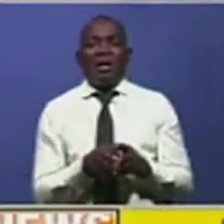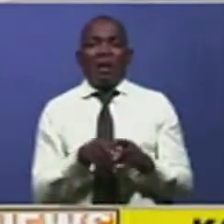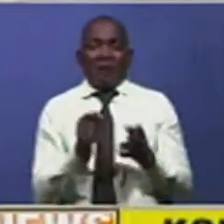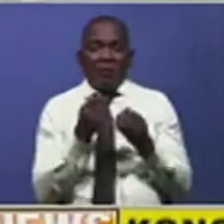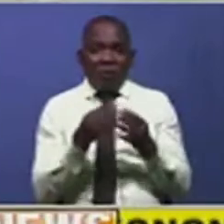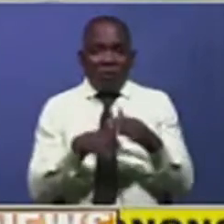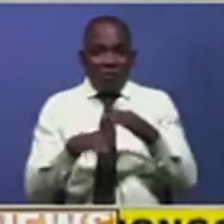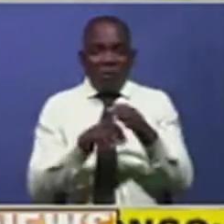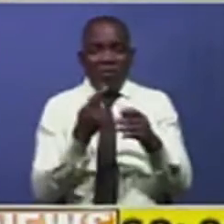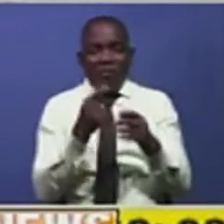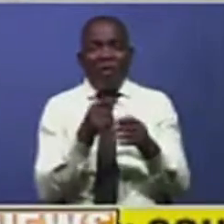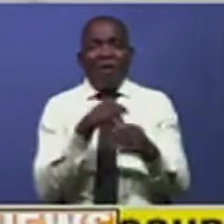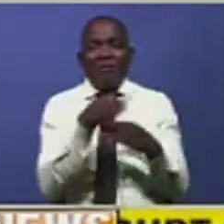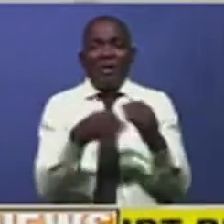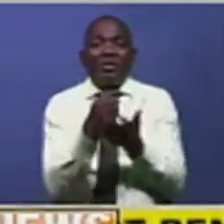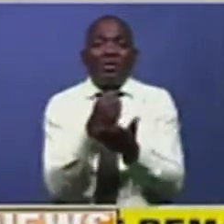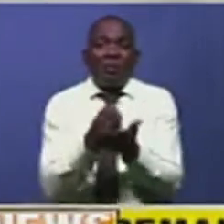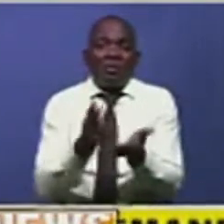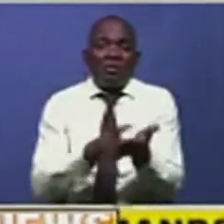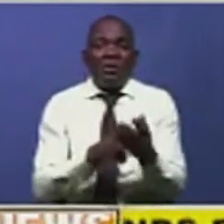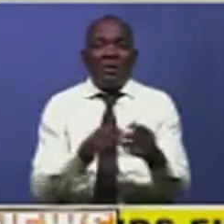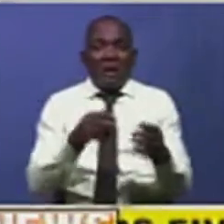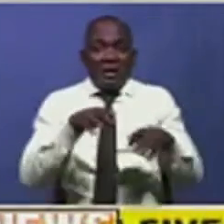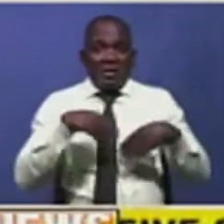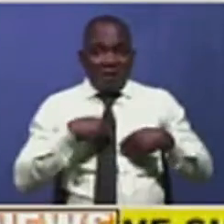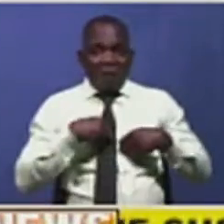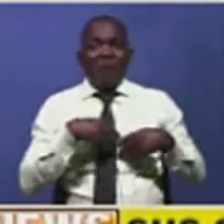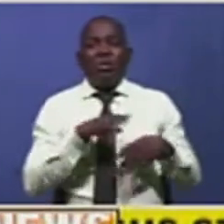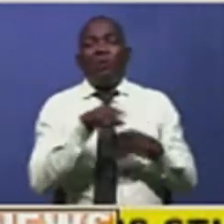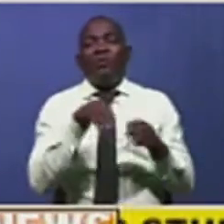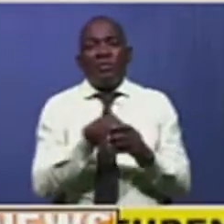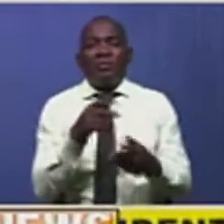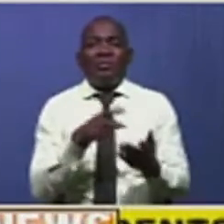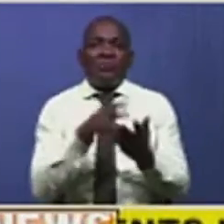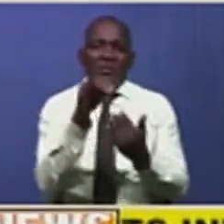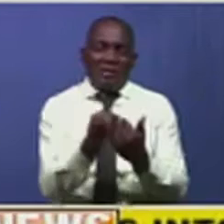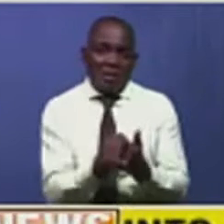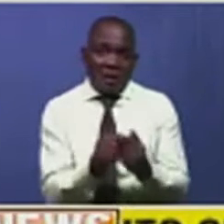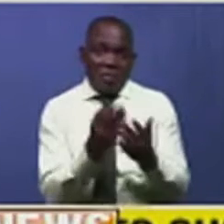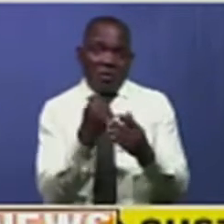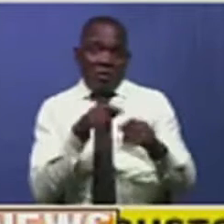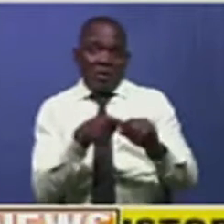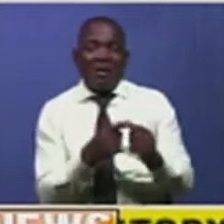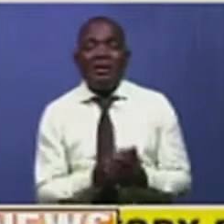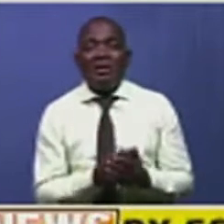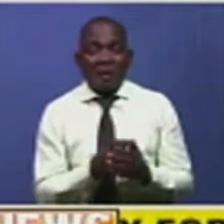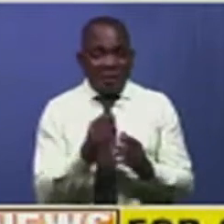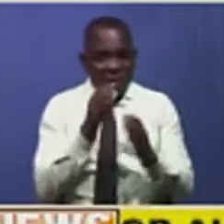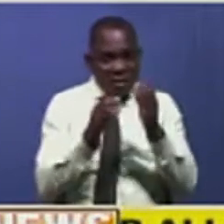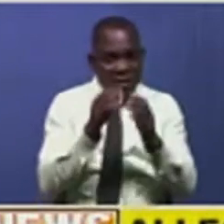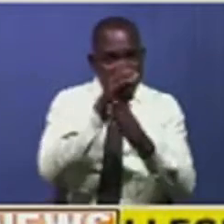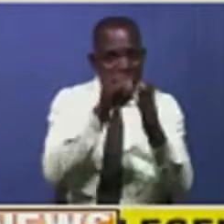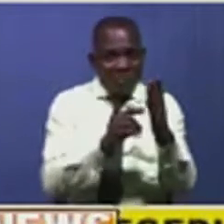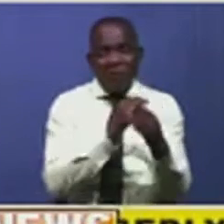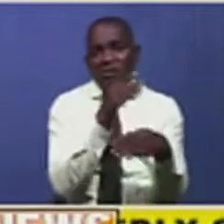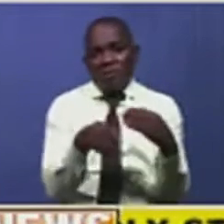the basis for the final document to be accepted to all involved in the project. Already studies, surveys and designs